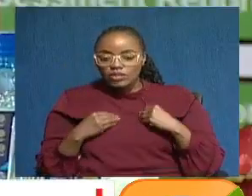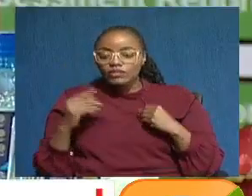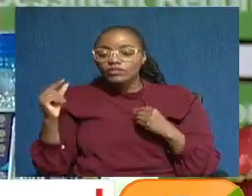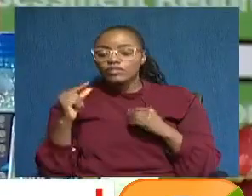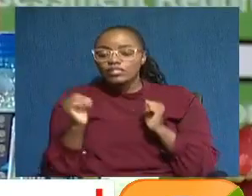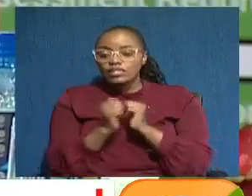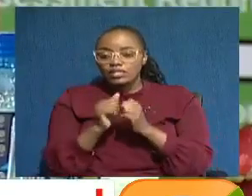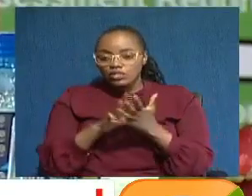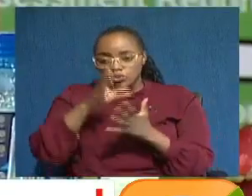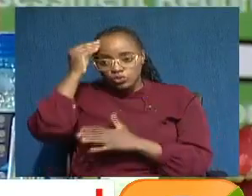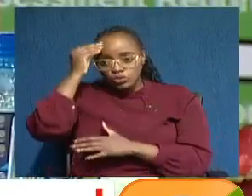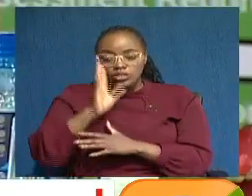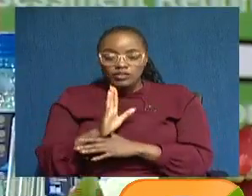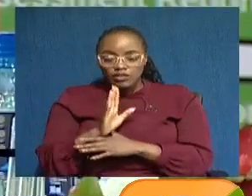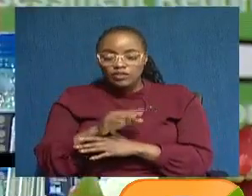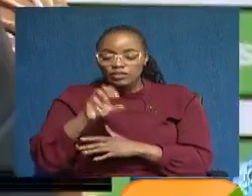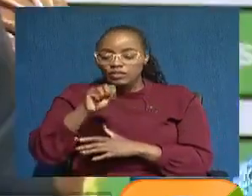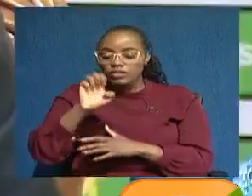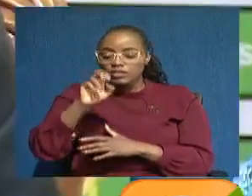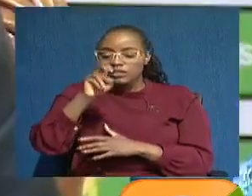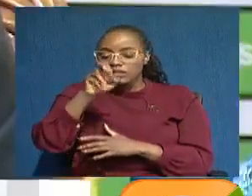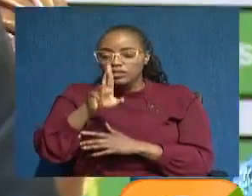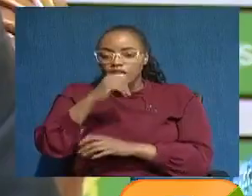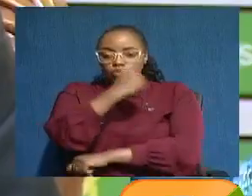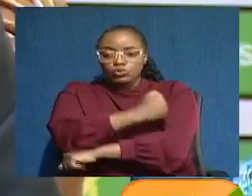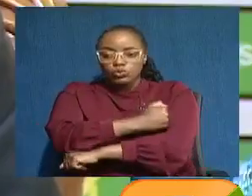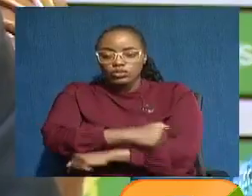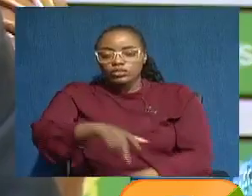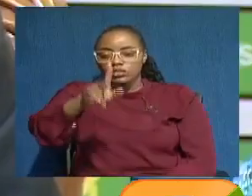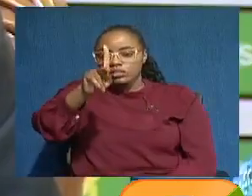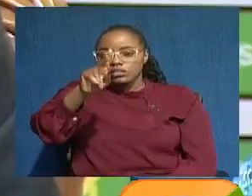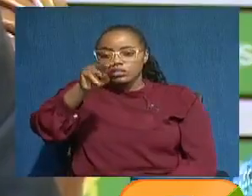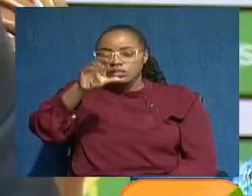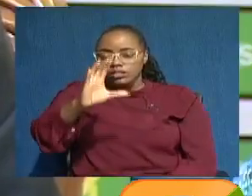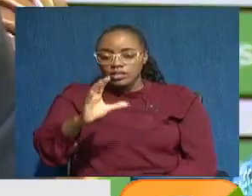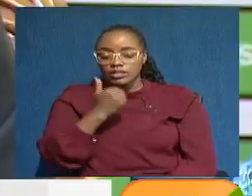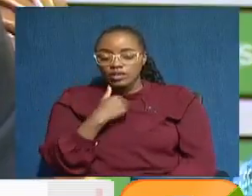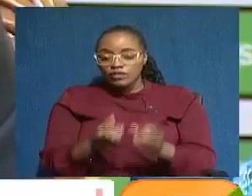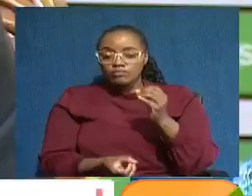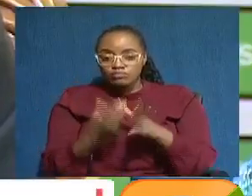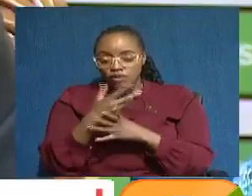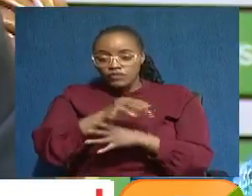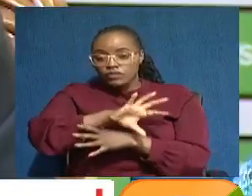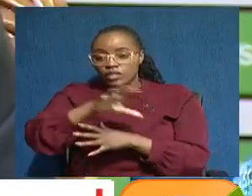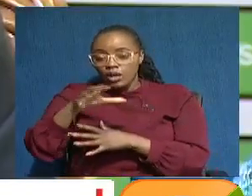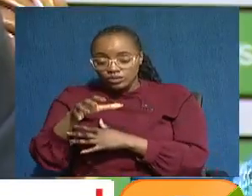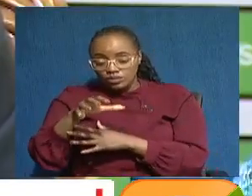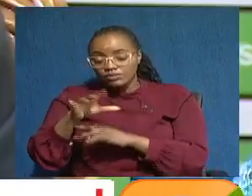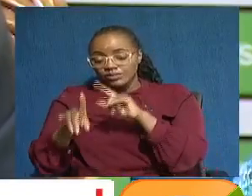Grade 10 learners in senior school. NEC has established county assessment